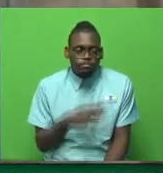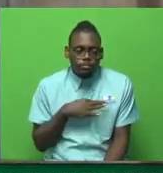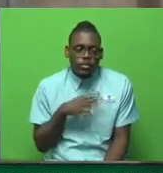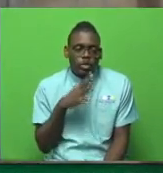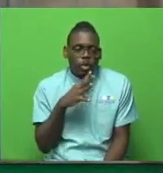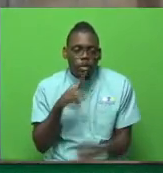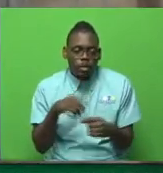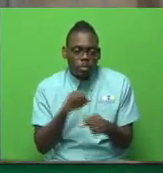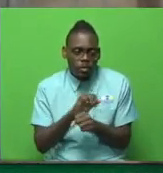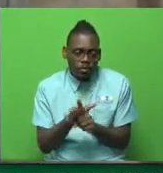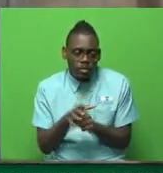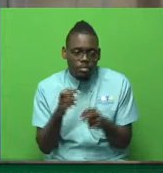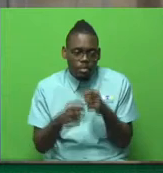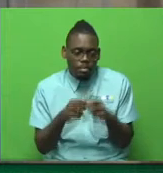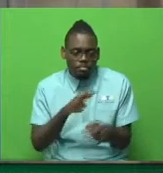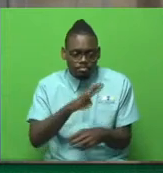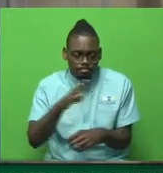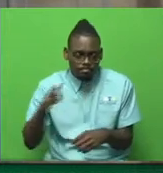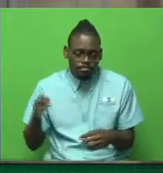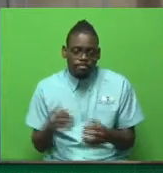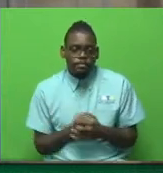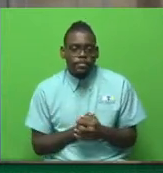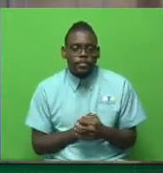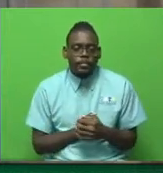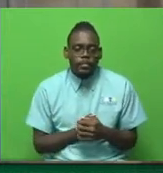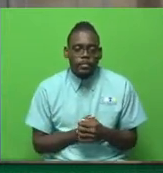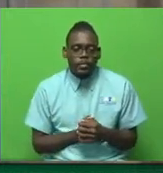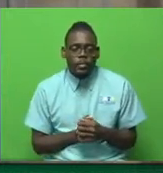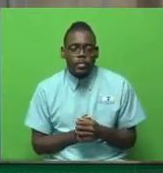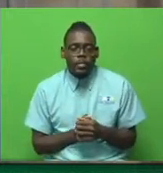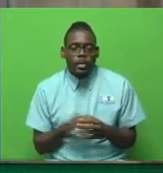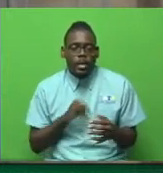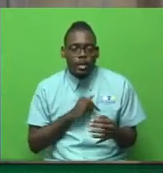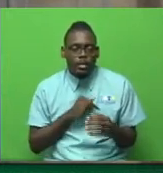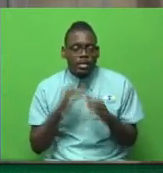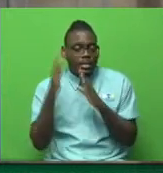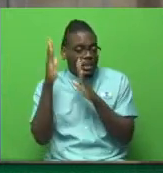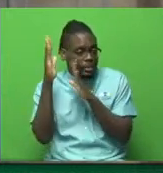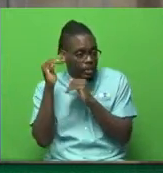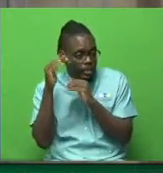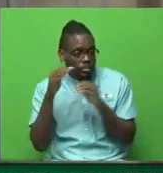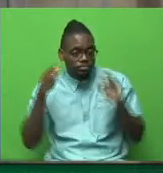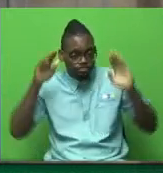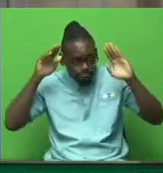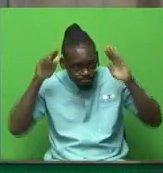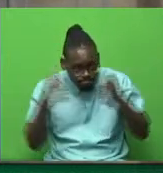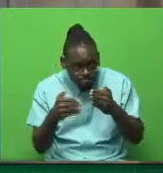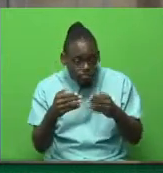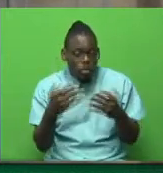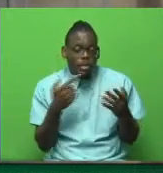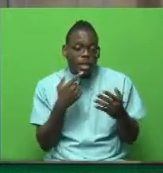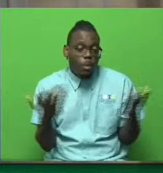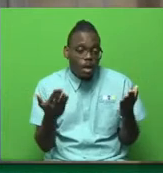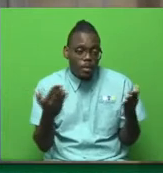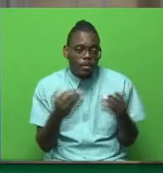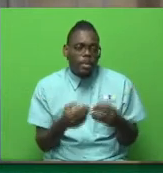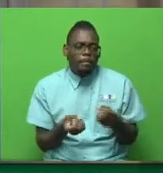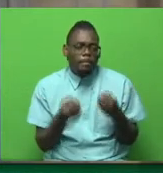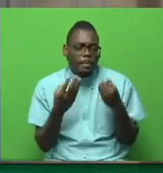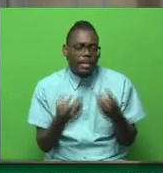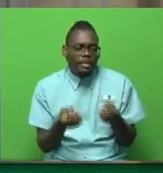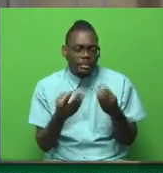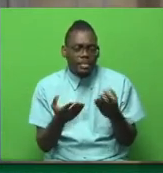used but I was expecting the minister to state that many of the deficiencies were not necessarily only about